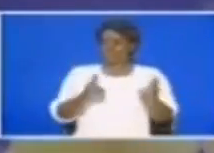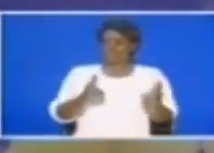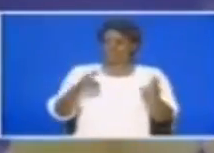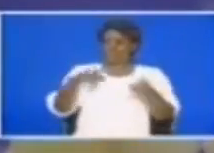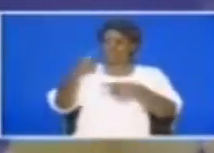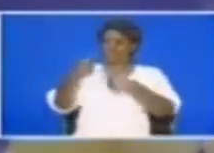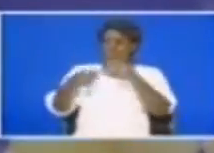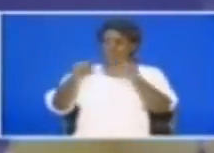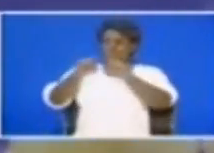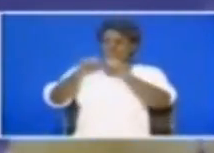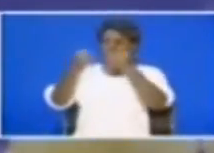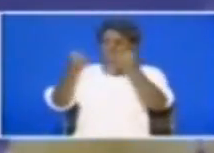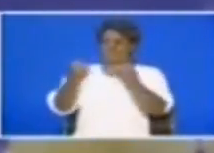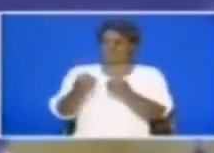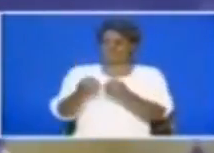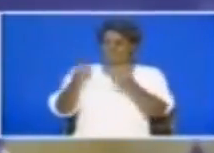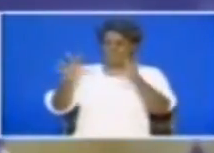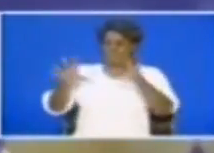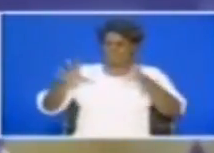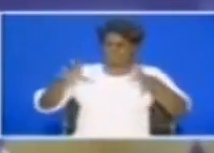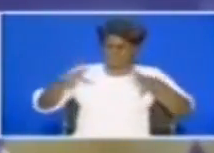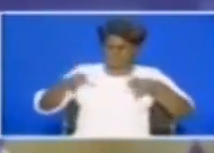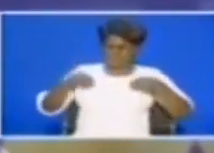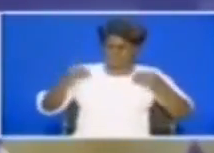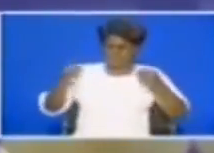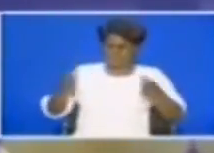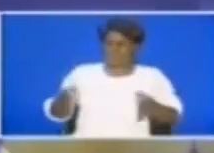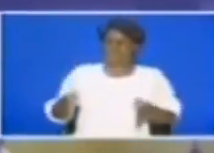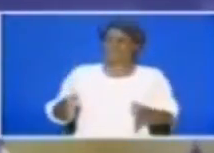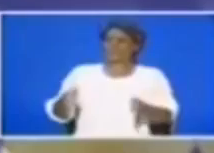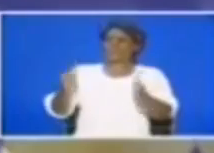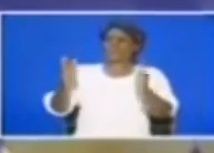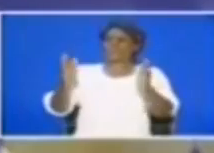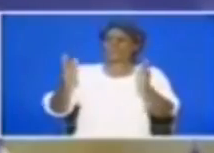and socially appreciated way.